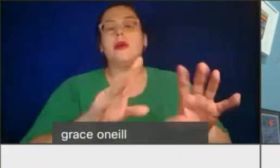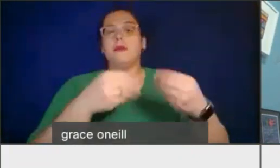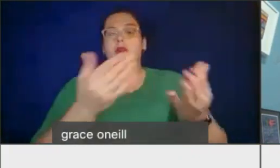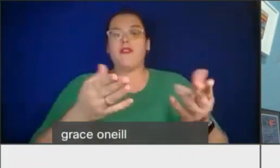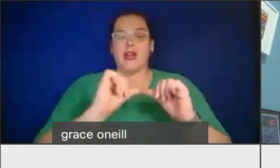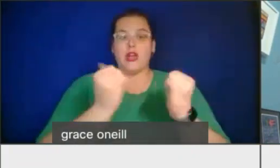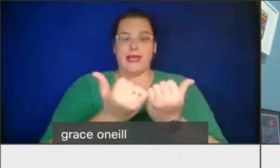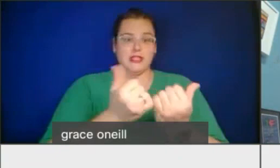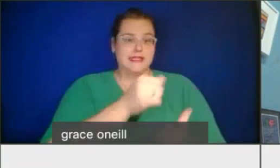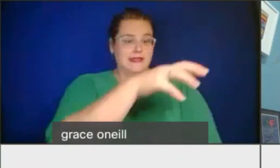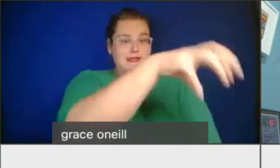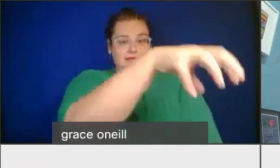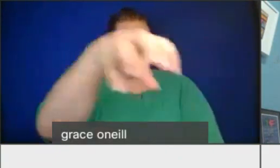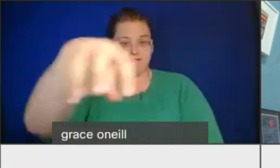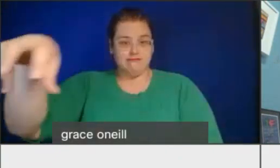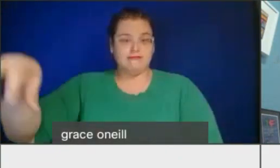to